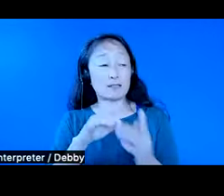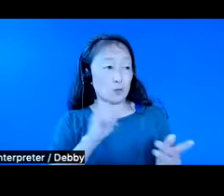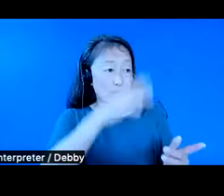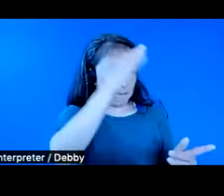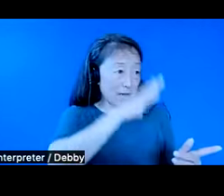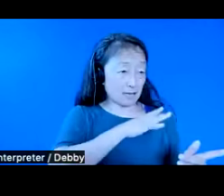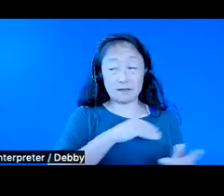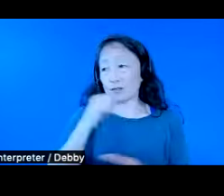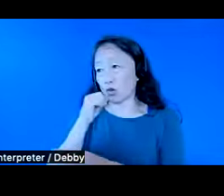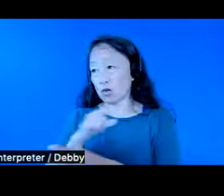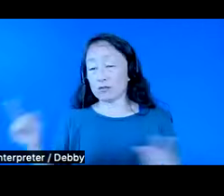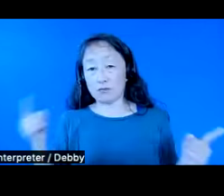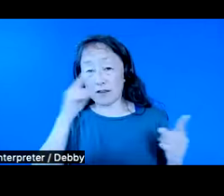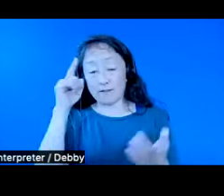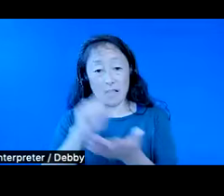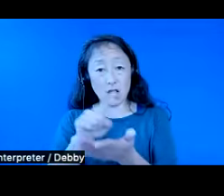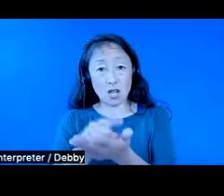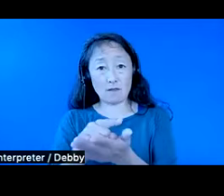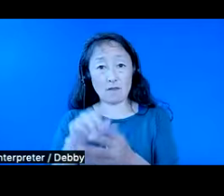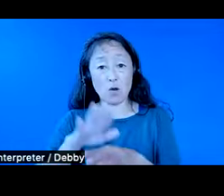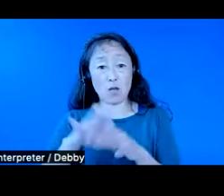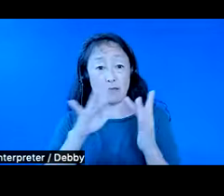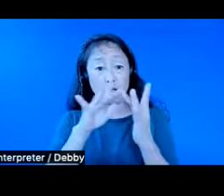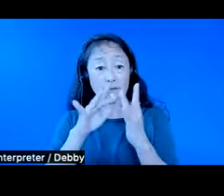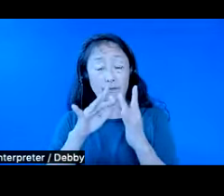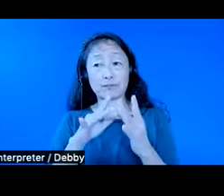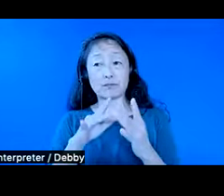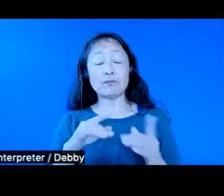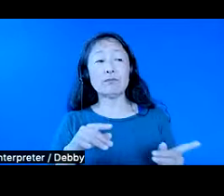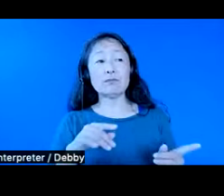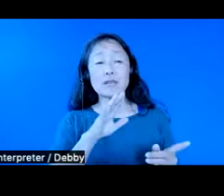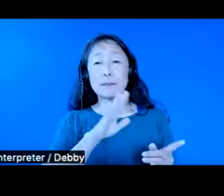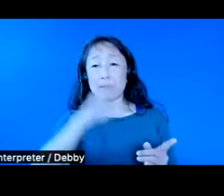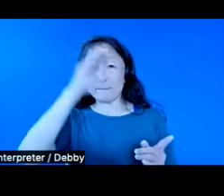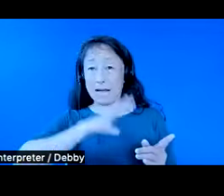was so intense that when babies were born,